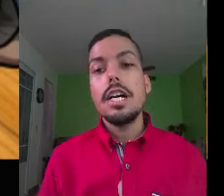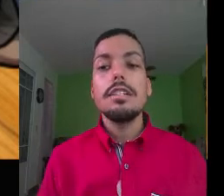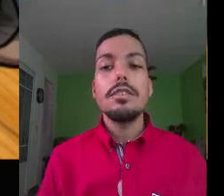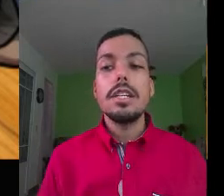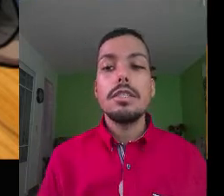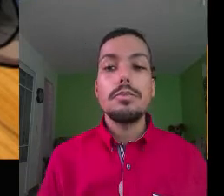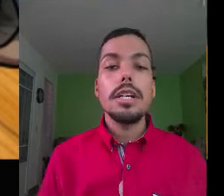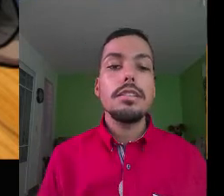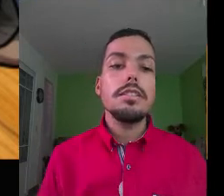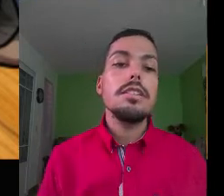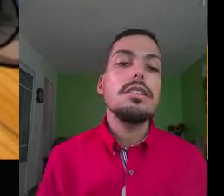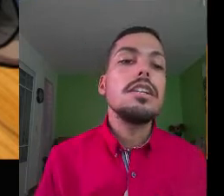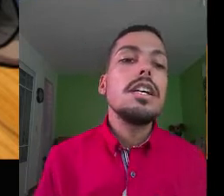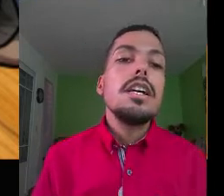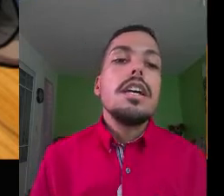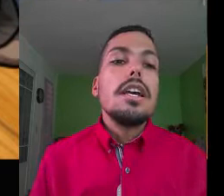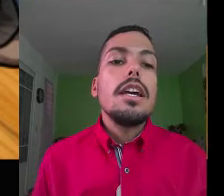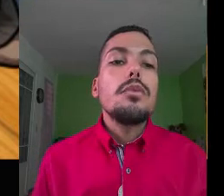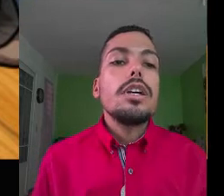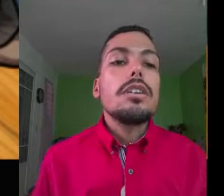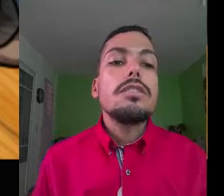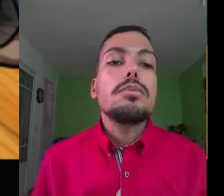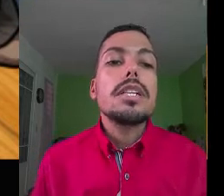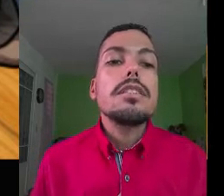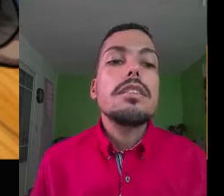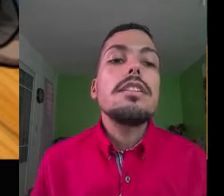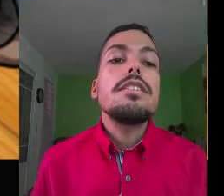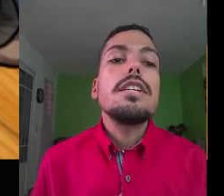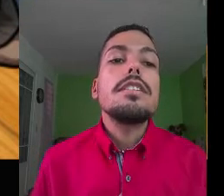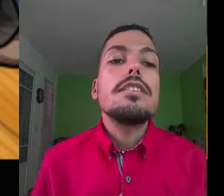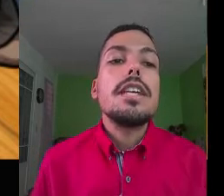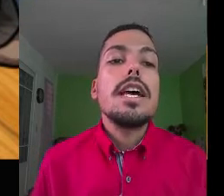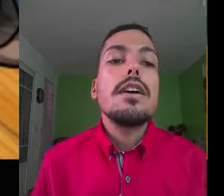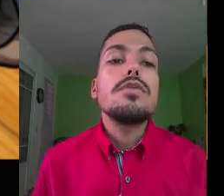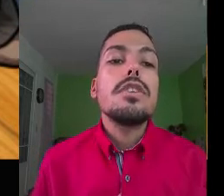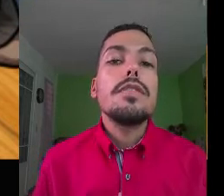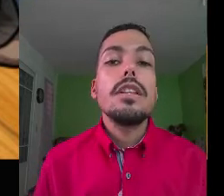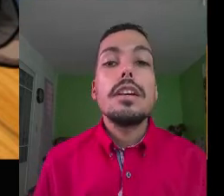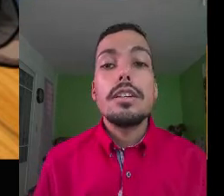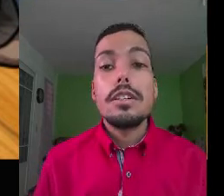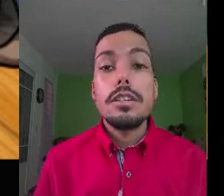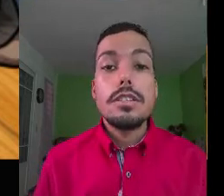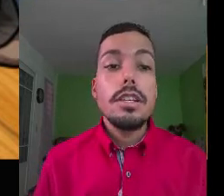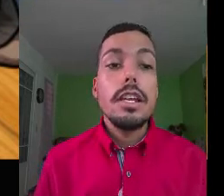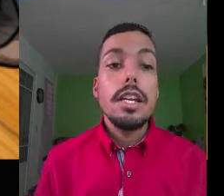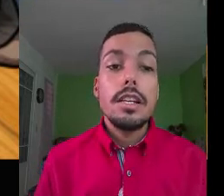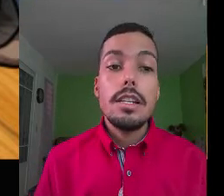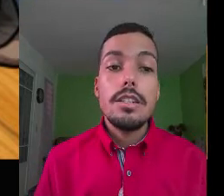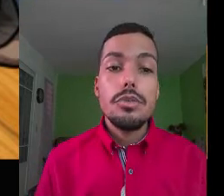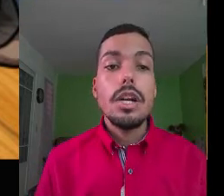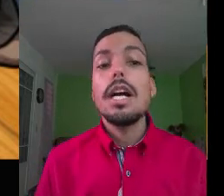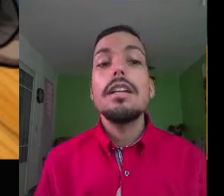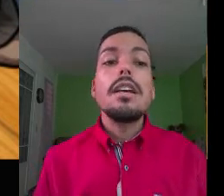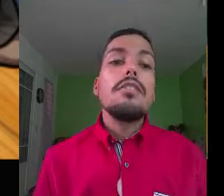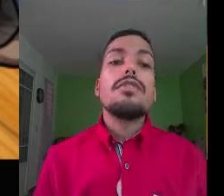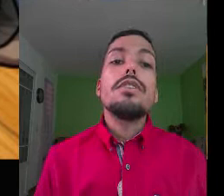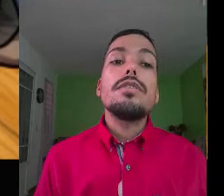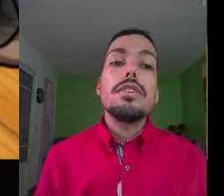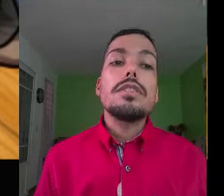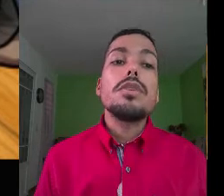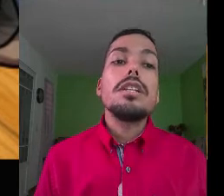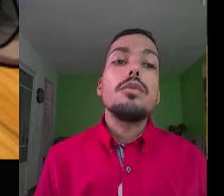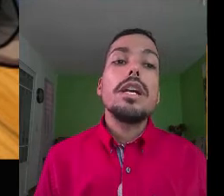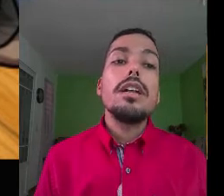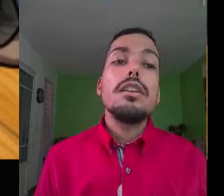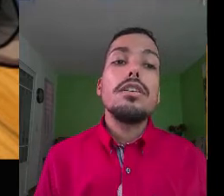C, right? So let's practice it. And we are going to practice in the sounds of letters in English, right? From